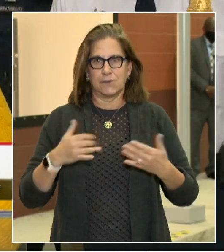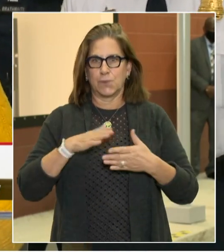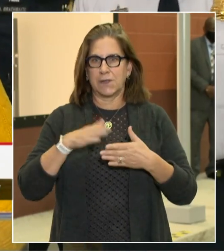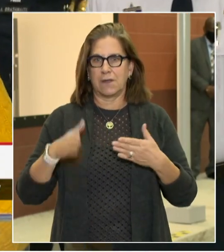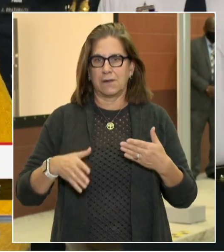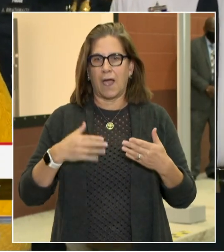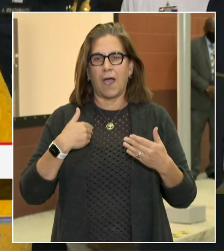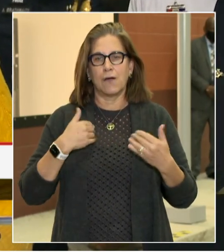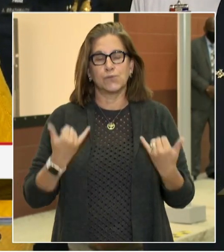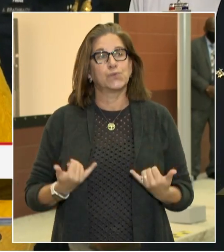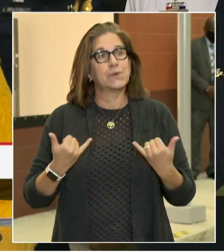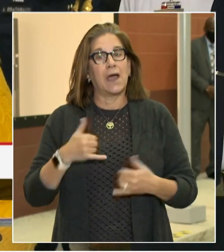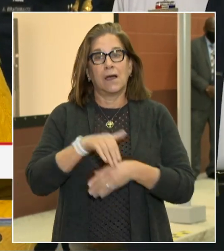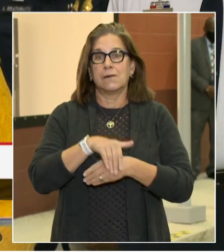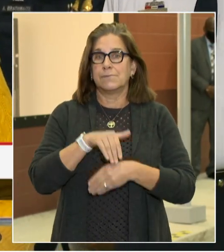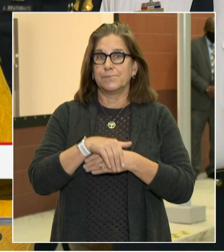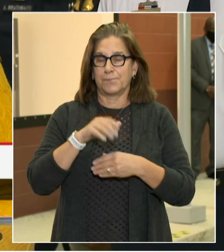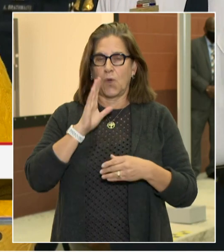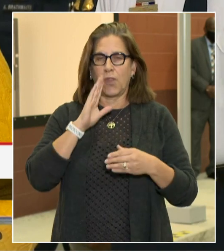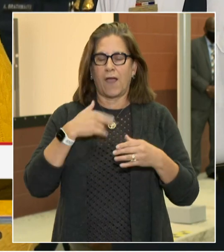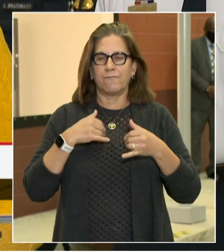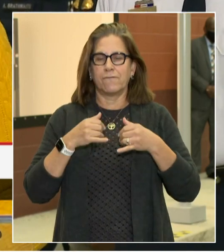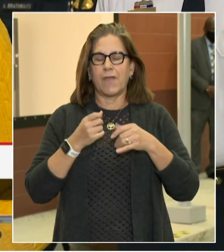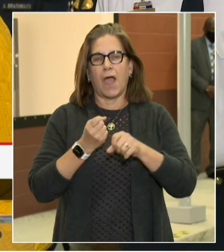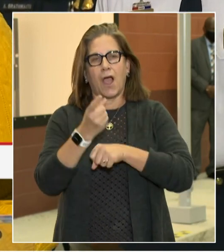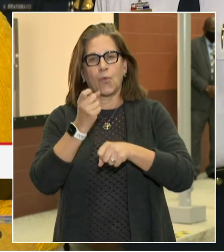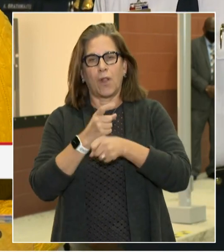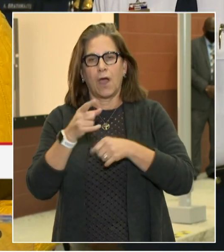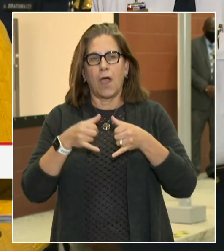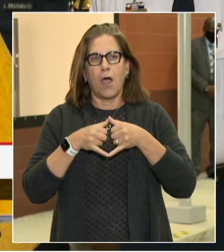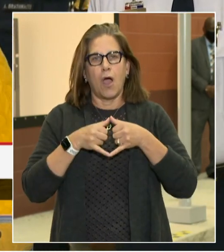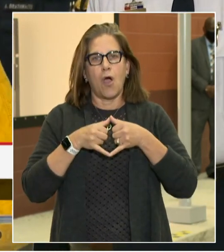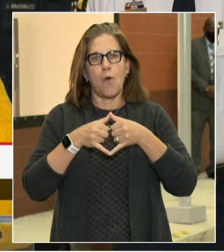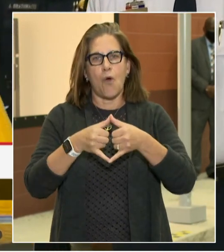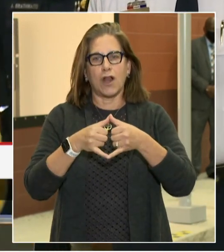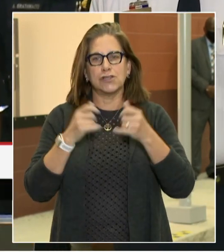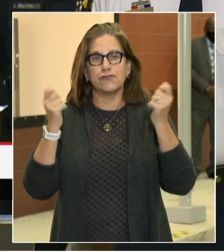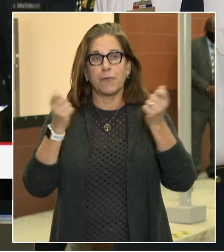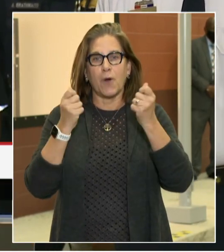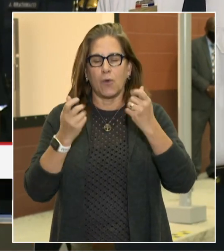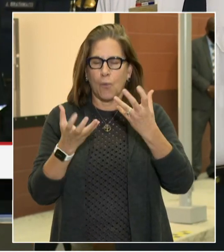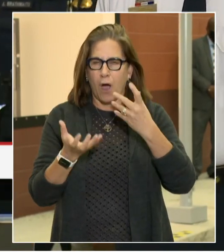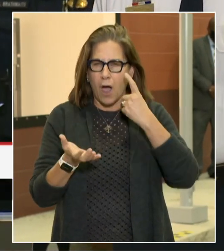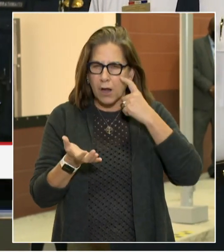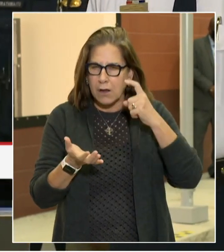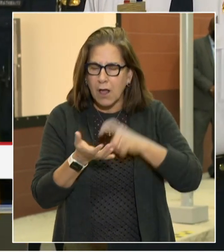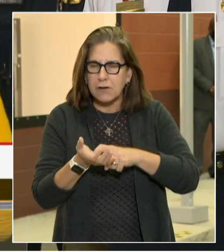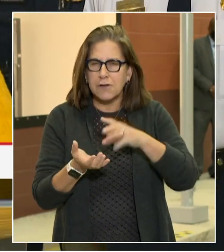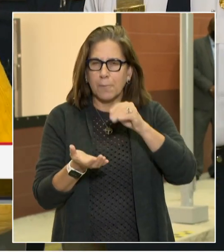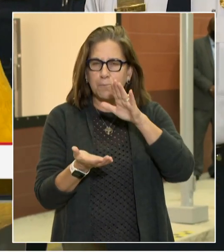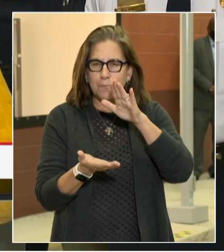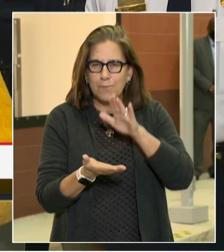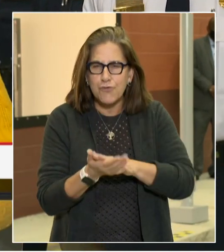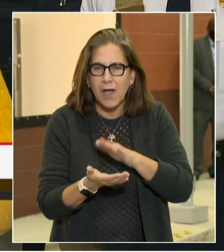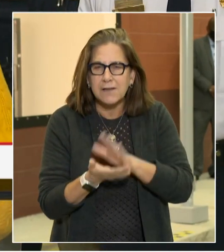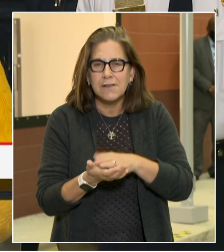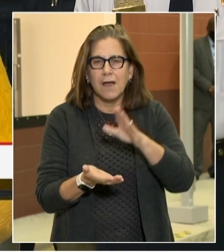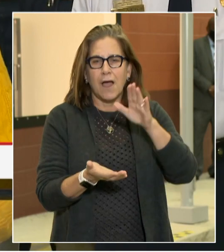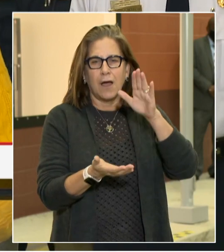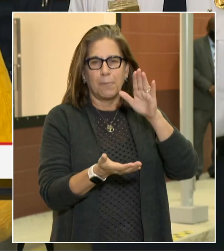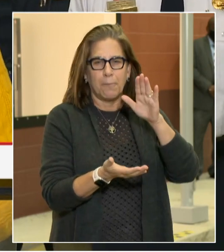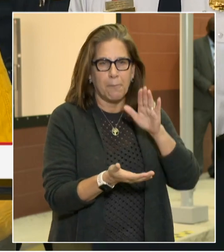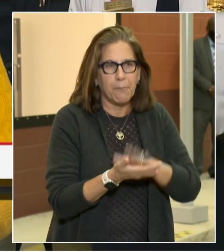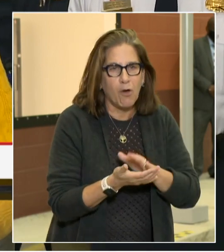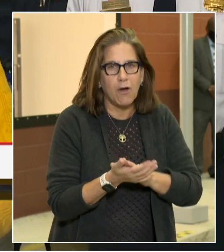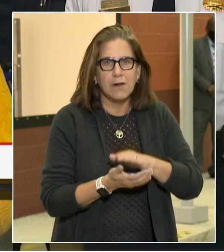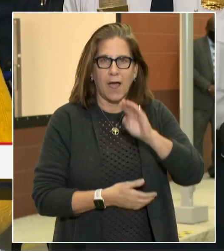want to also acknowledge the hard work and dedication of the Metropolitan Police Department. It's been